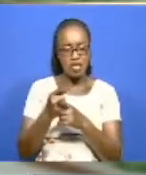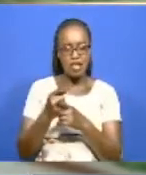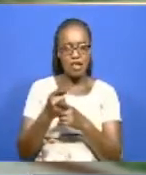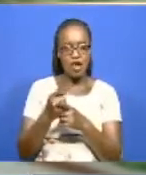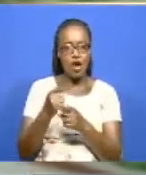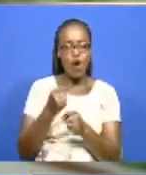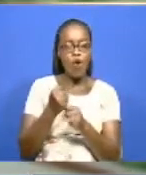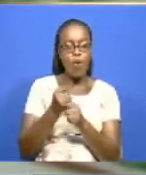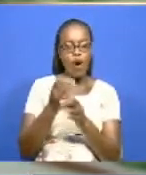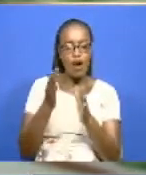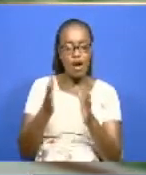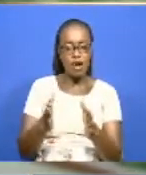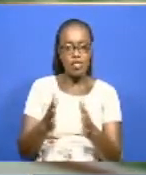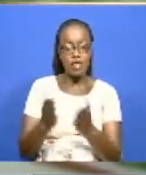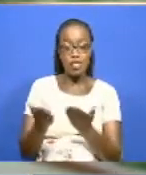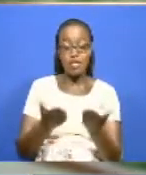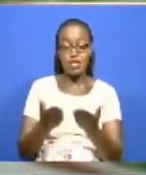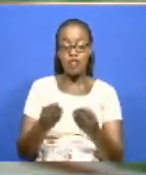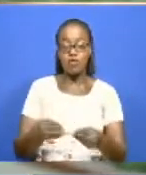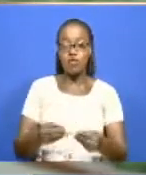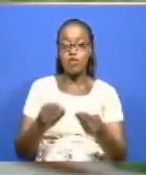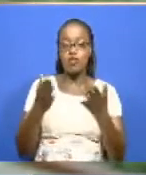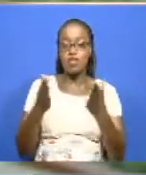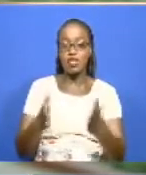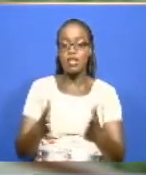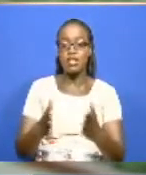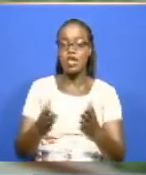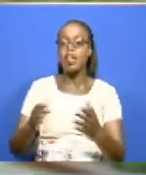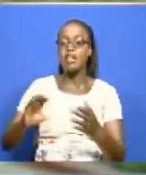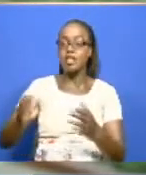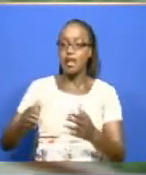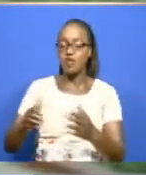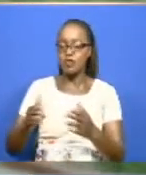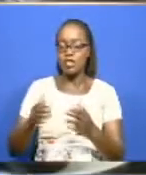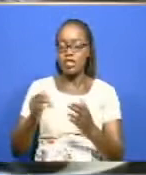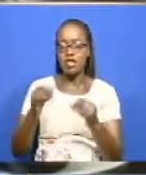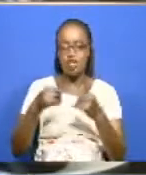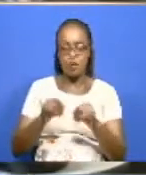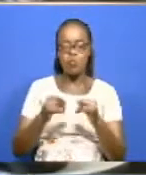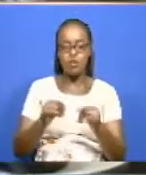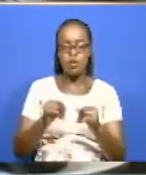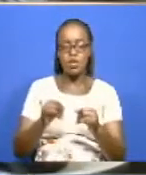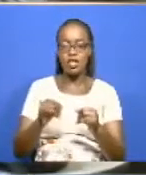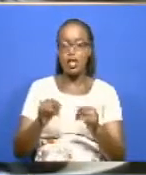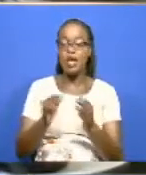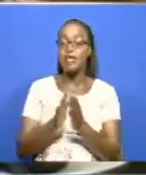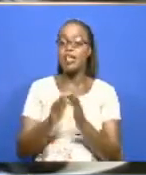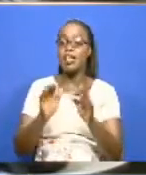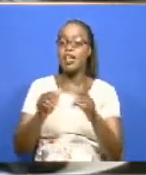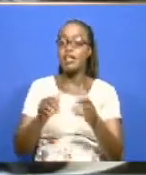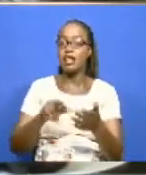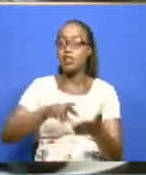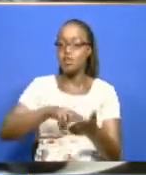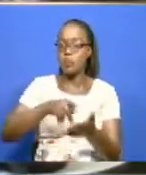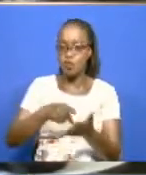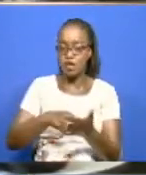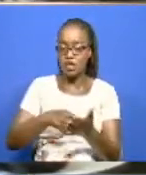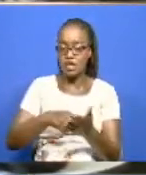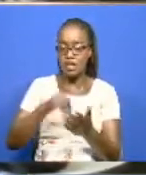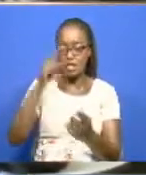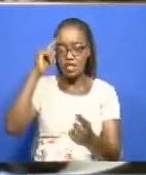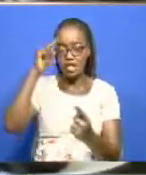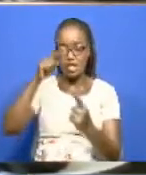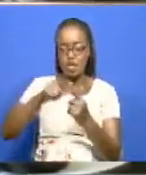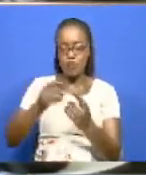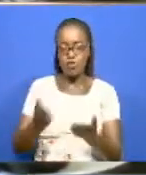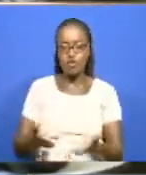staff and service providers from counties implementing the Kenya Climate Smart Agricultural Productivity Project that seeks to boost the production of the